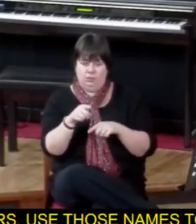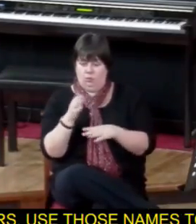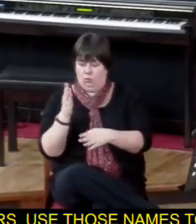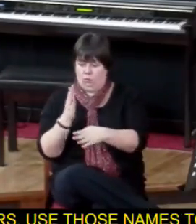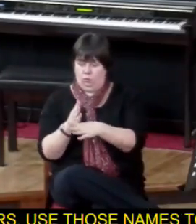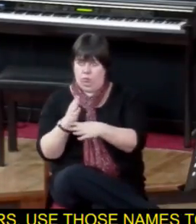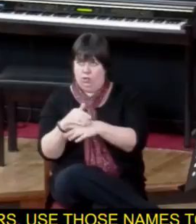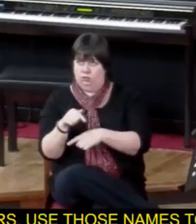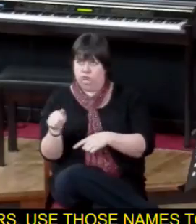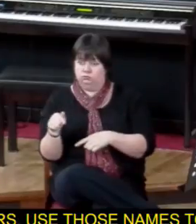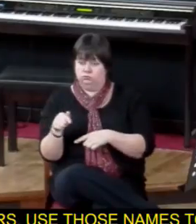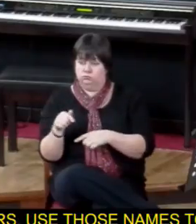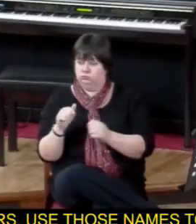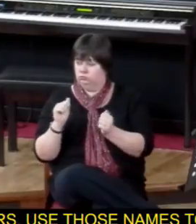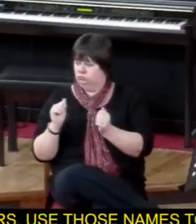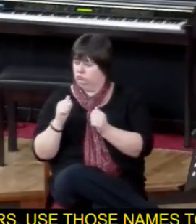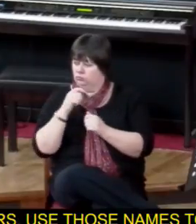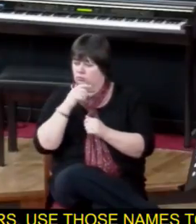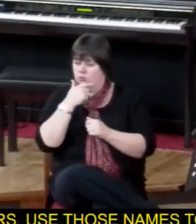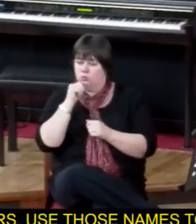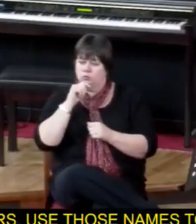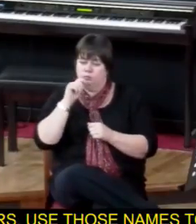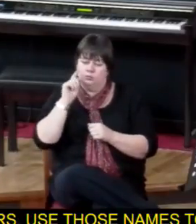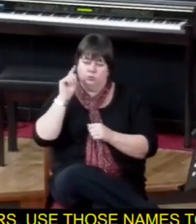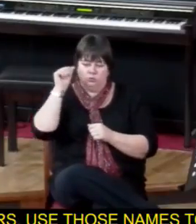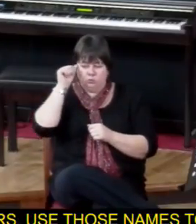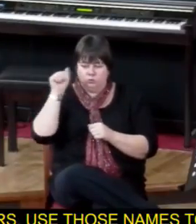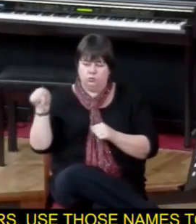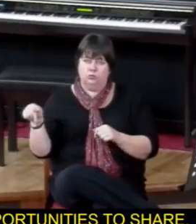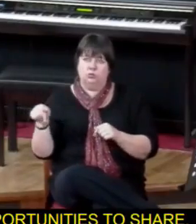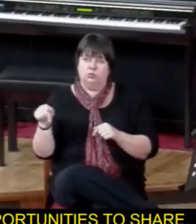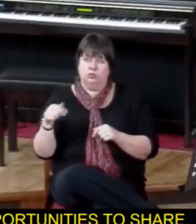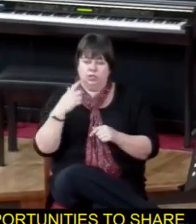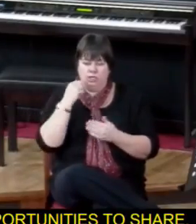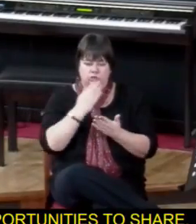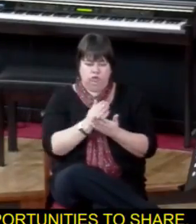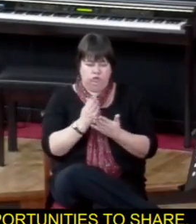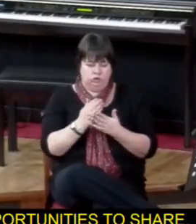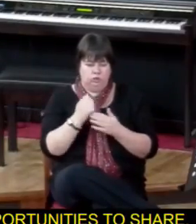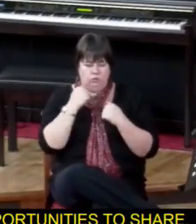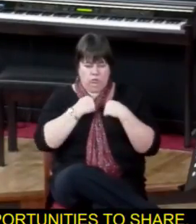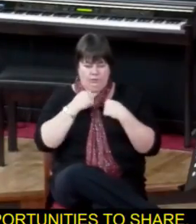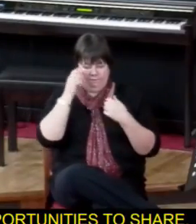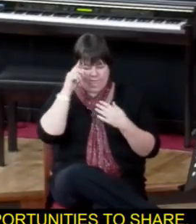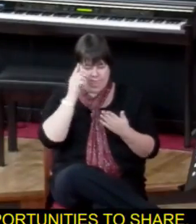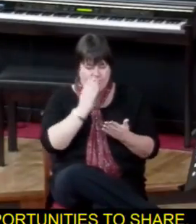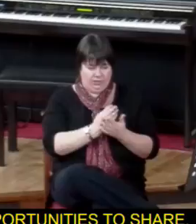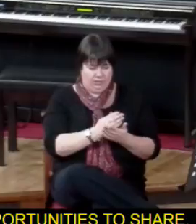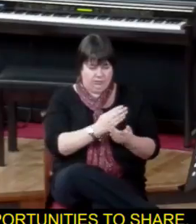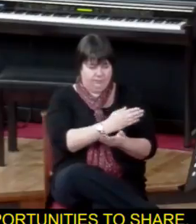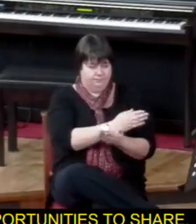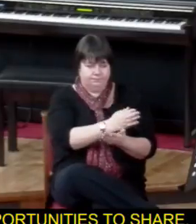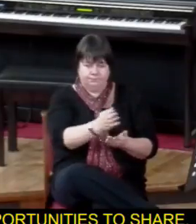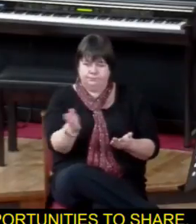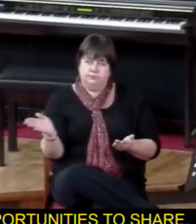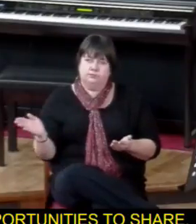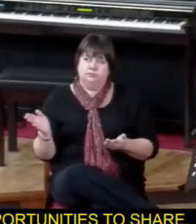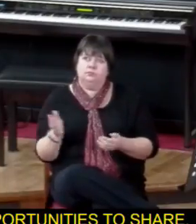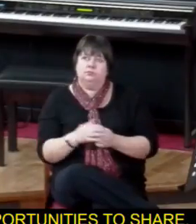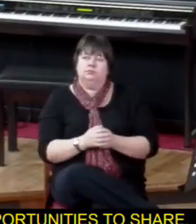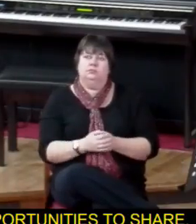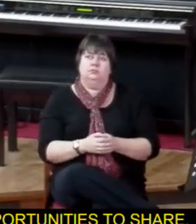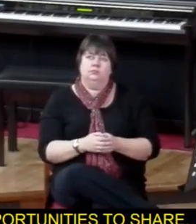But they're all opportunities to share our faith. As is every time we bow the knee before the Lord and we